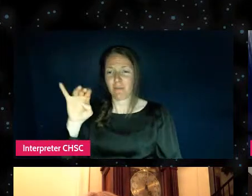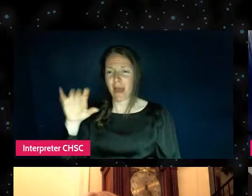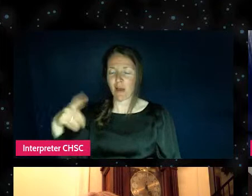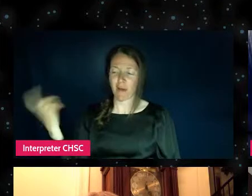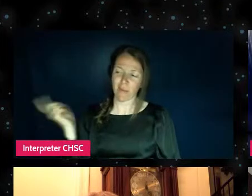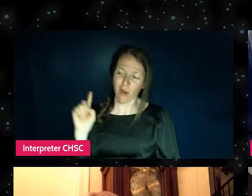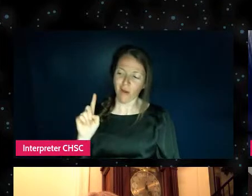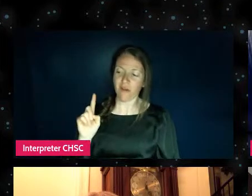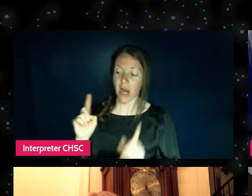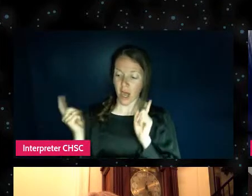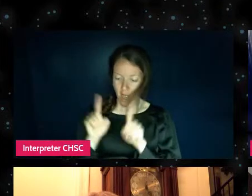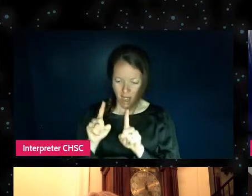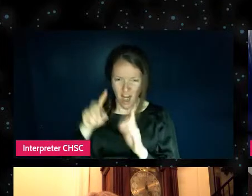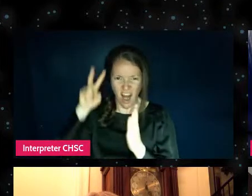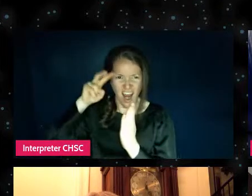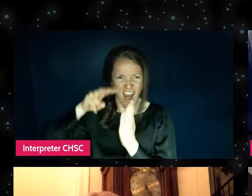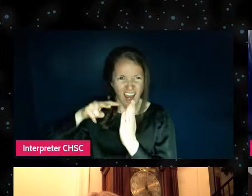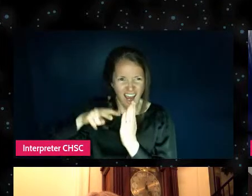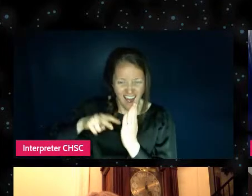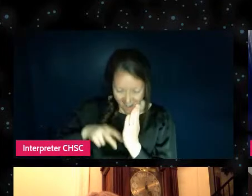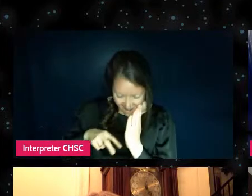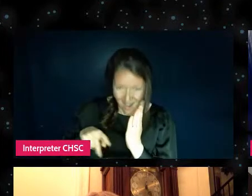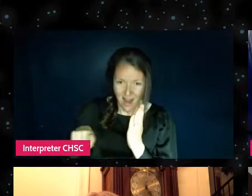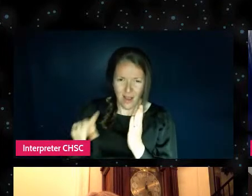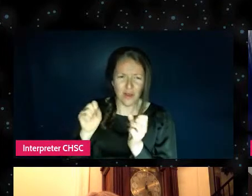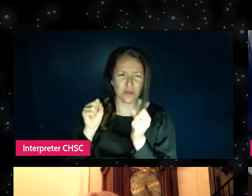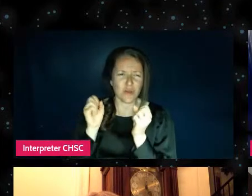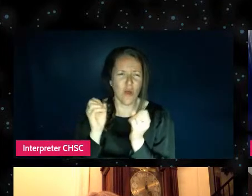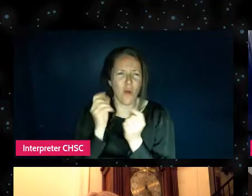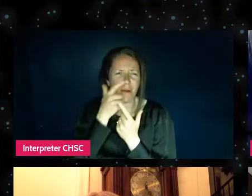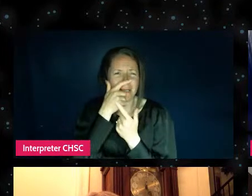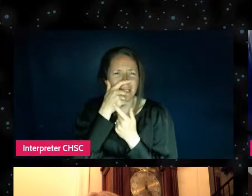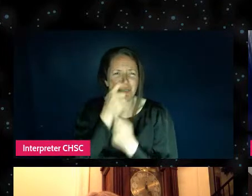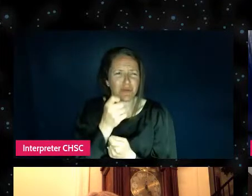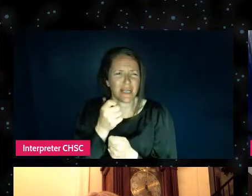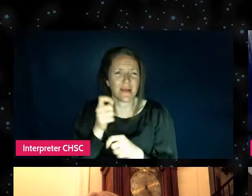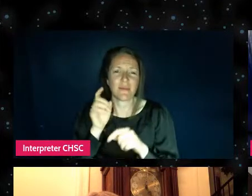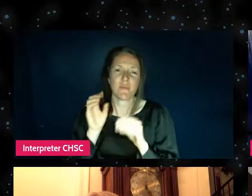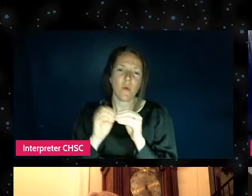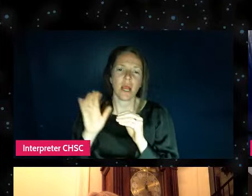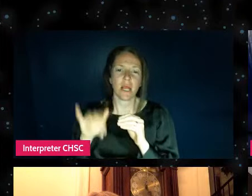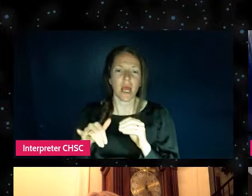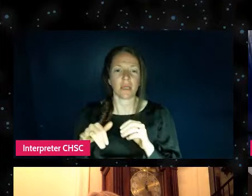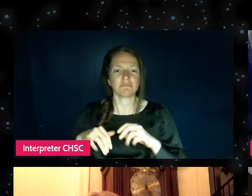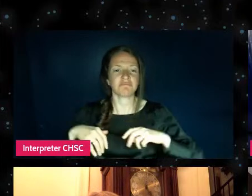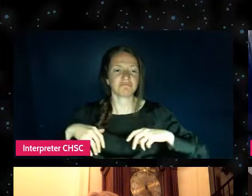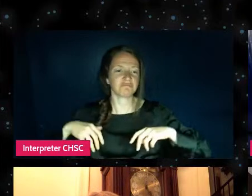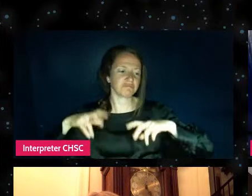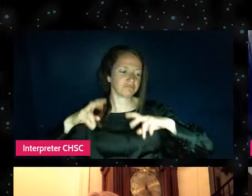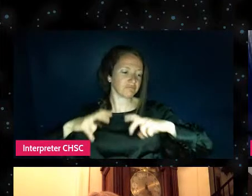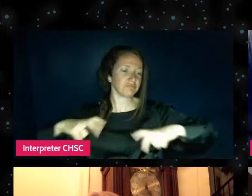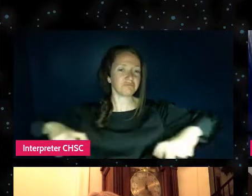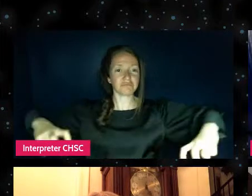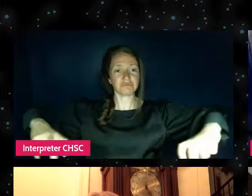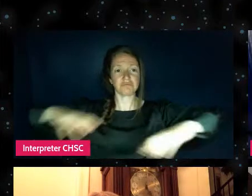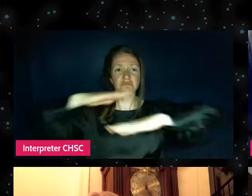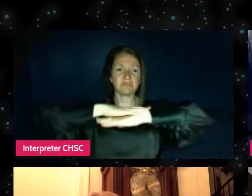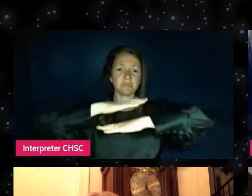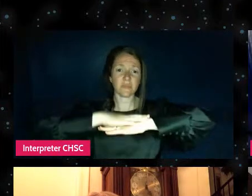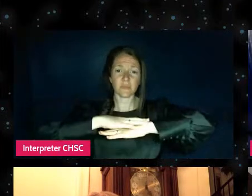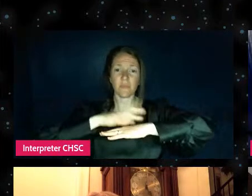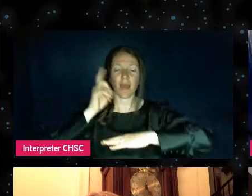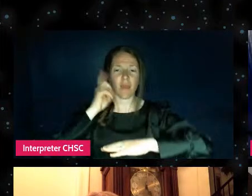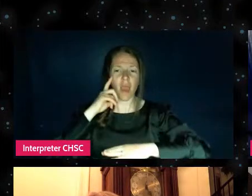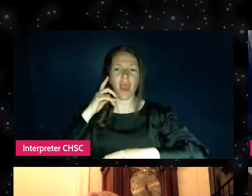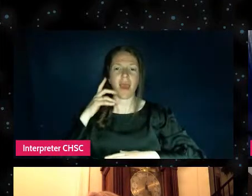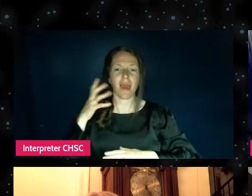we toiled over these letters and we thought that they were like so much more interesting than just reading them around a dinner table, that we